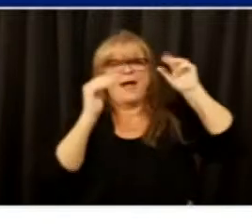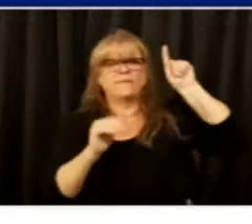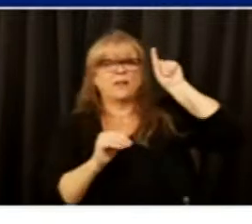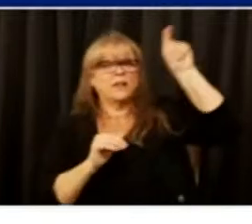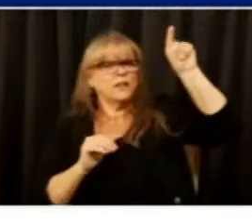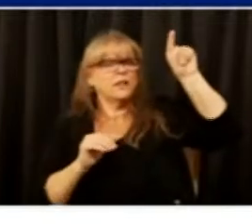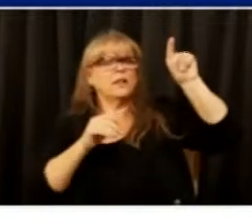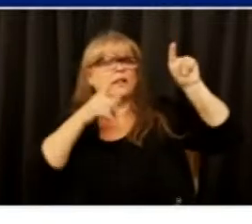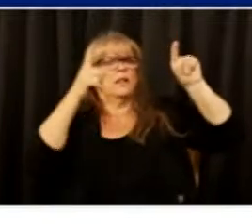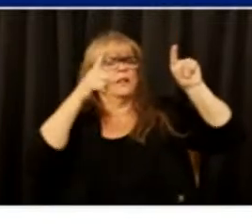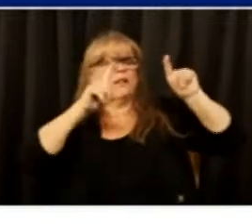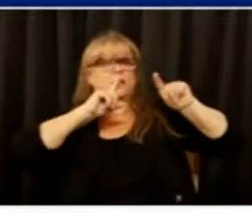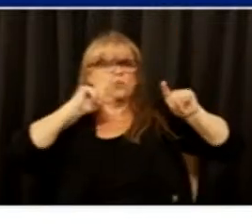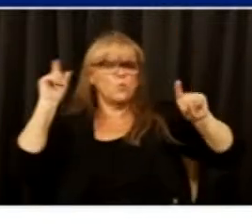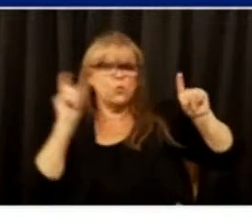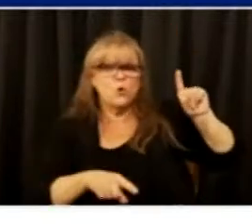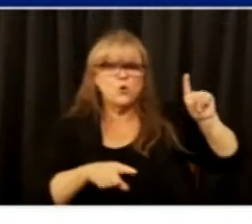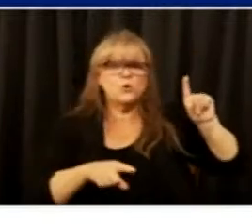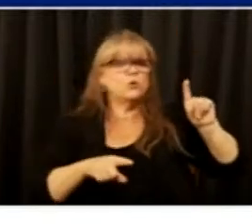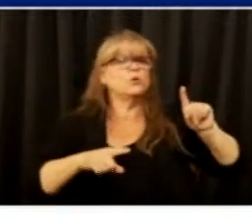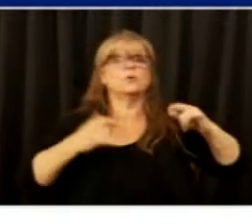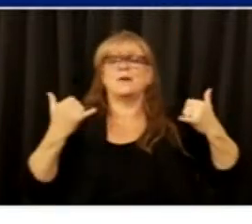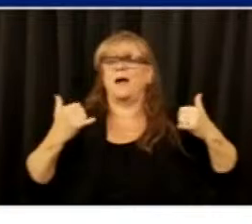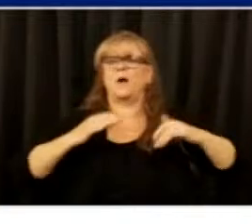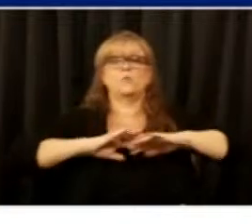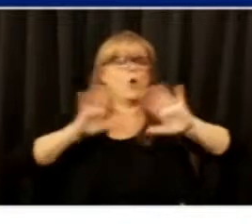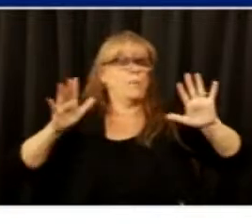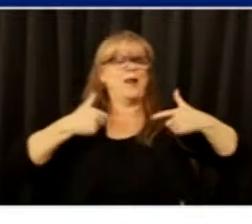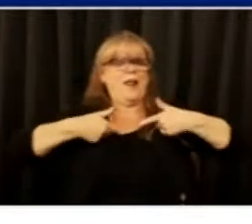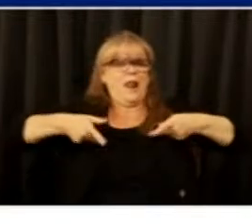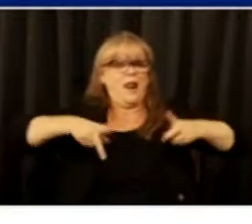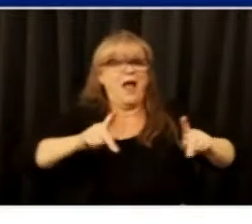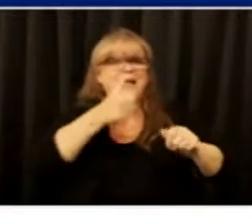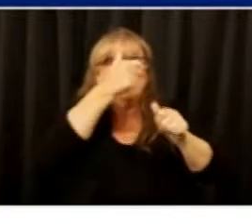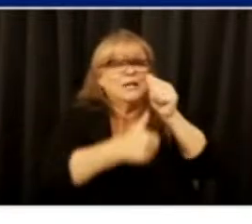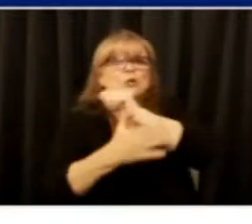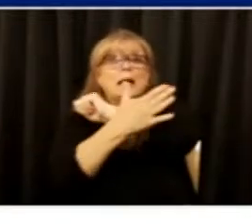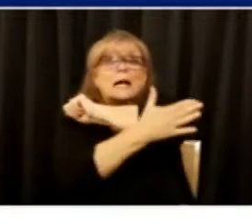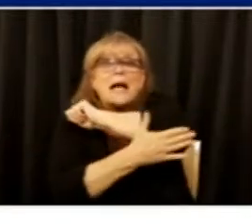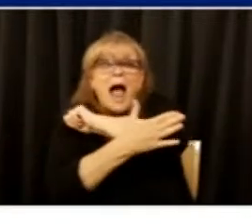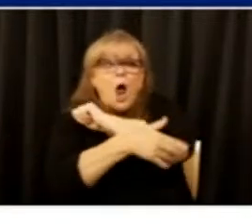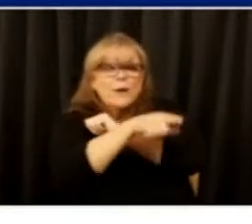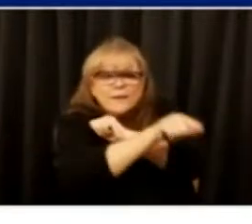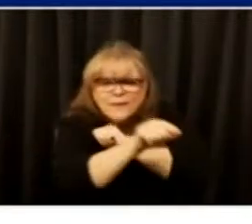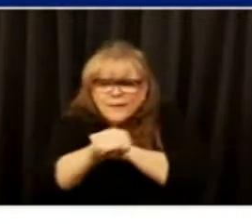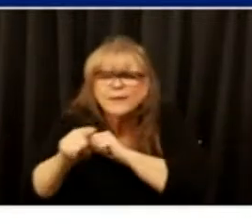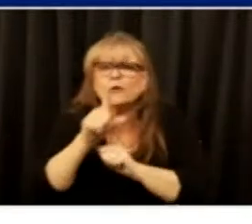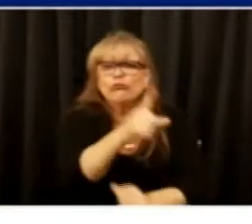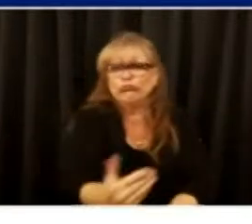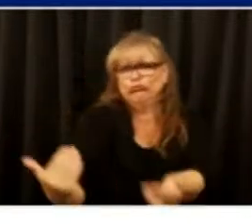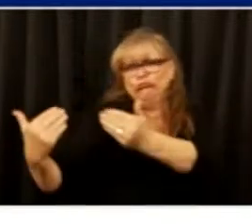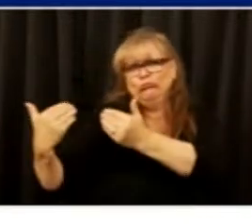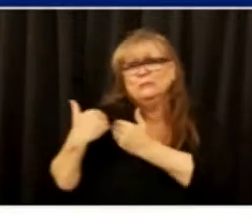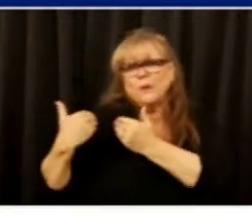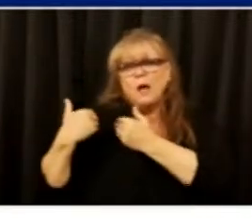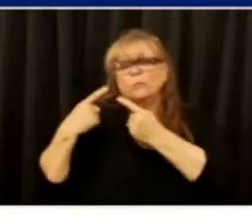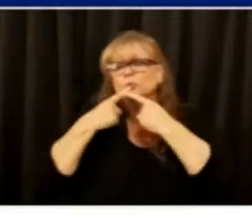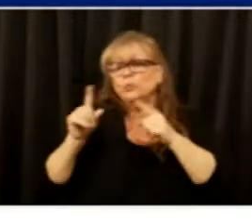but now it's a matter of individual responsibility to keep yourself, your kids safe. And that's very much the focus of Protect Our